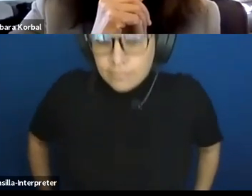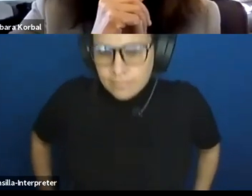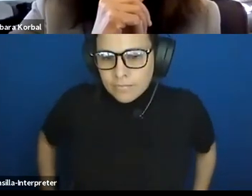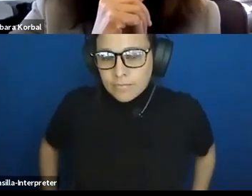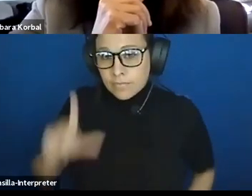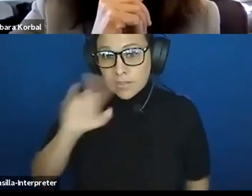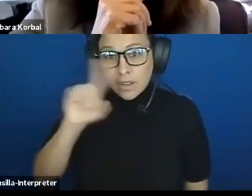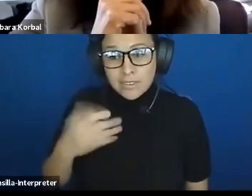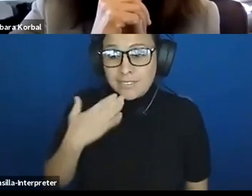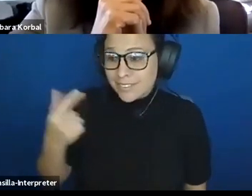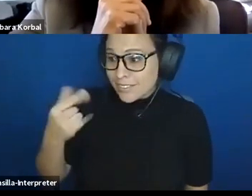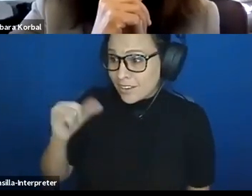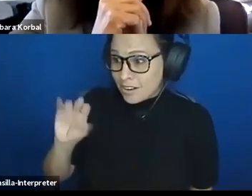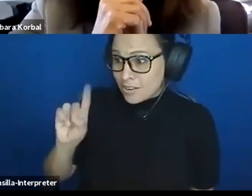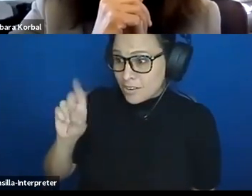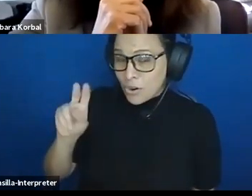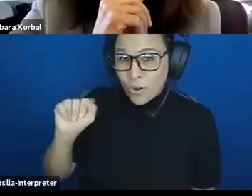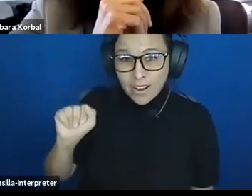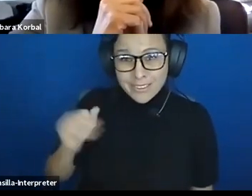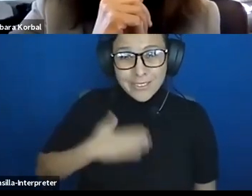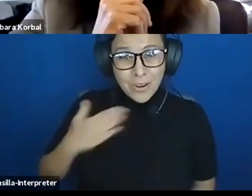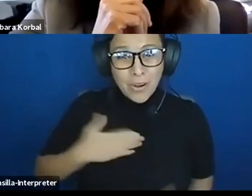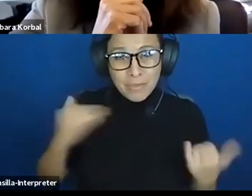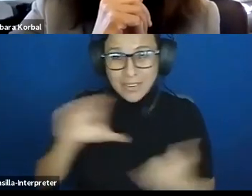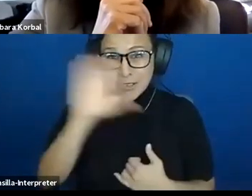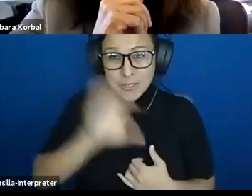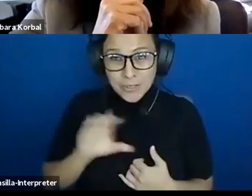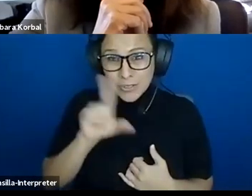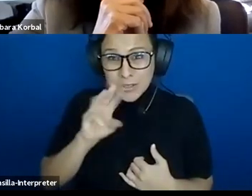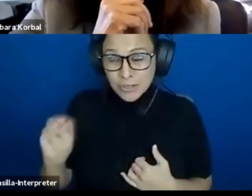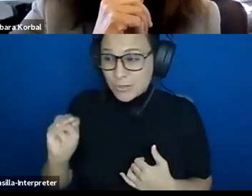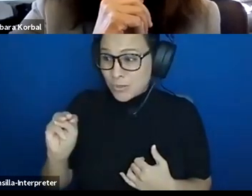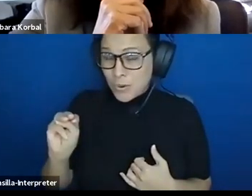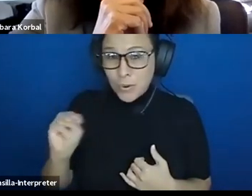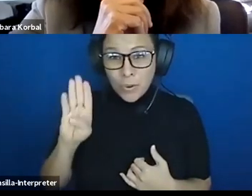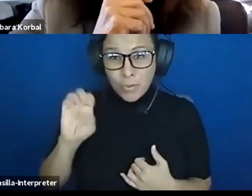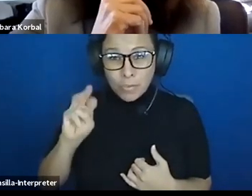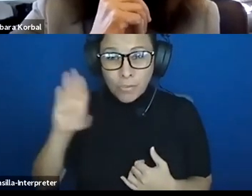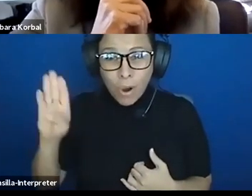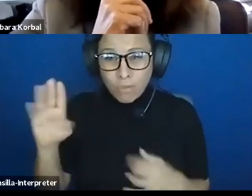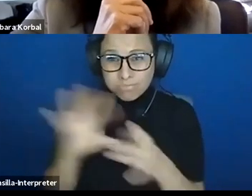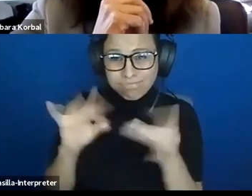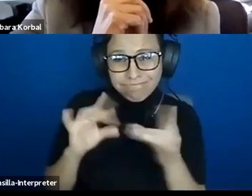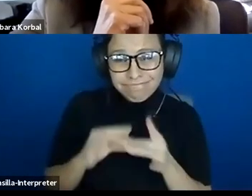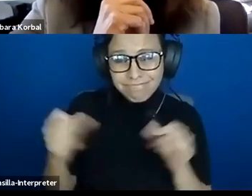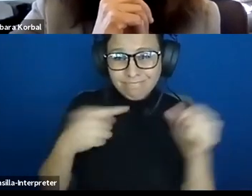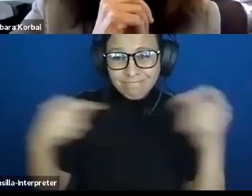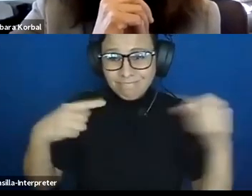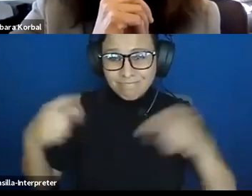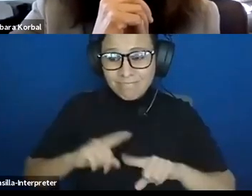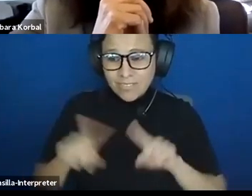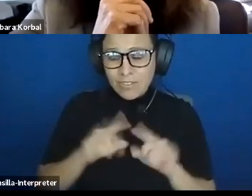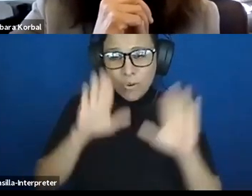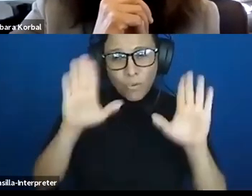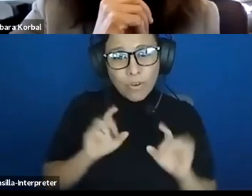have never been so happily Zoom bombed as this full page of wonderful contributors. And you've